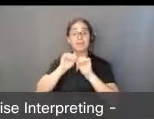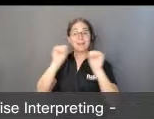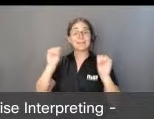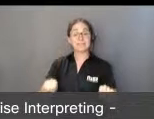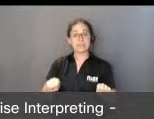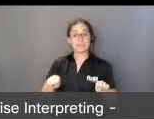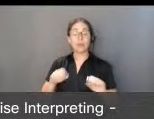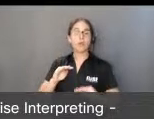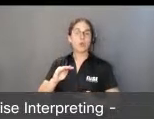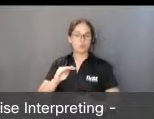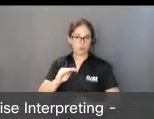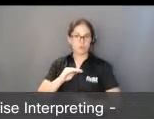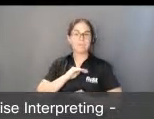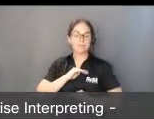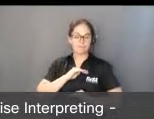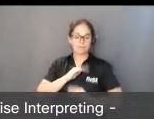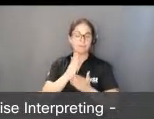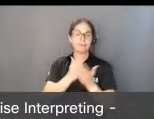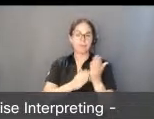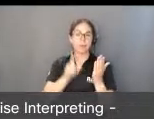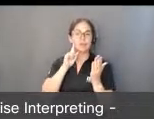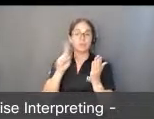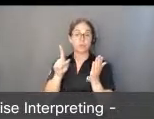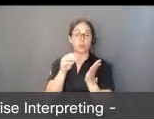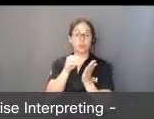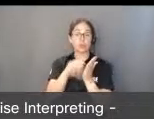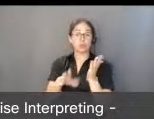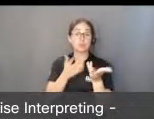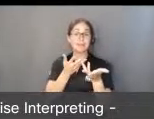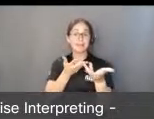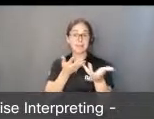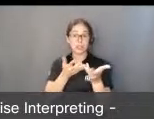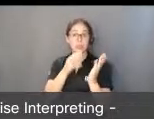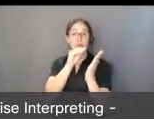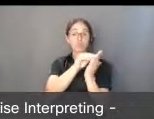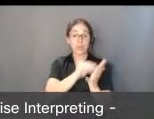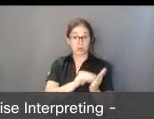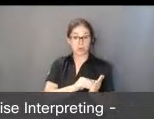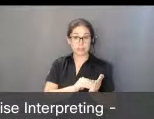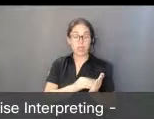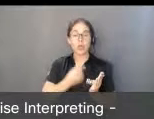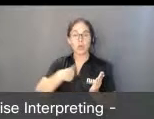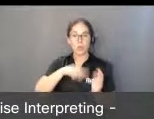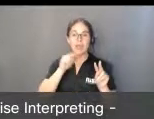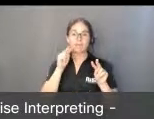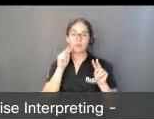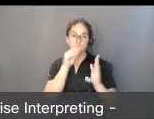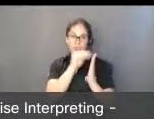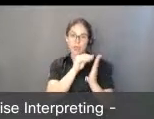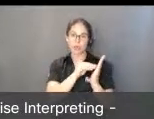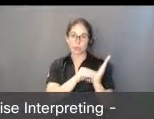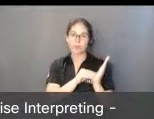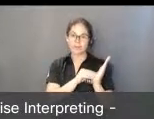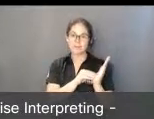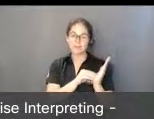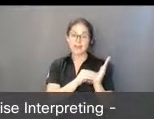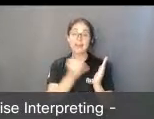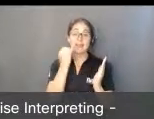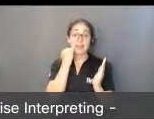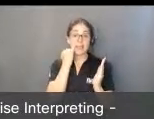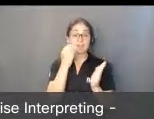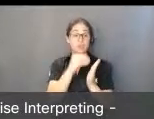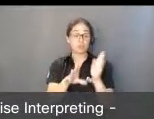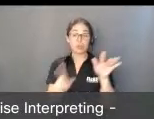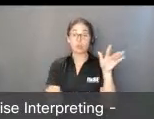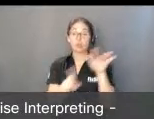the elements of the student engagement record. We do have to track not only physically showing up in a live